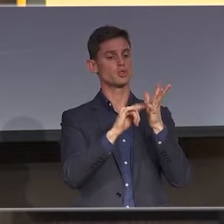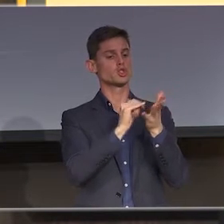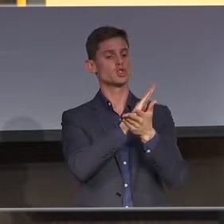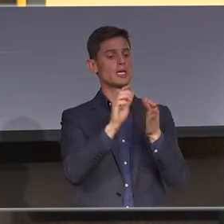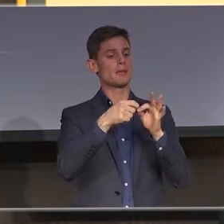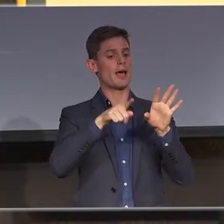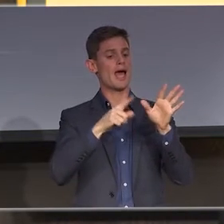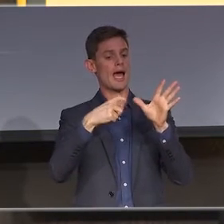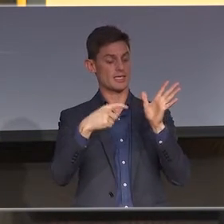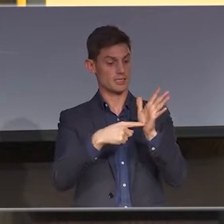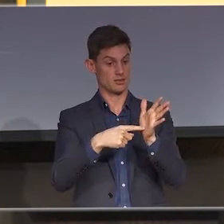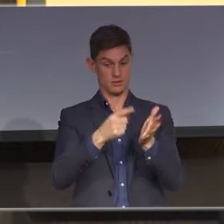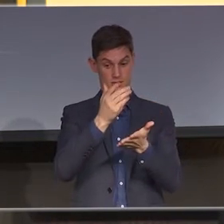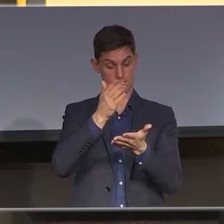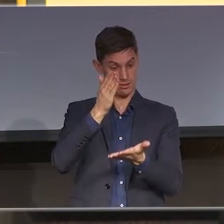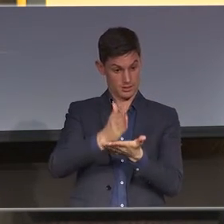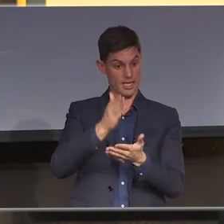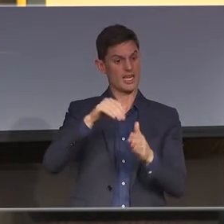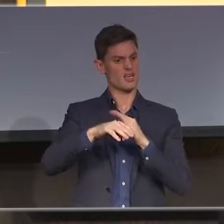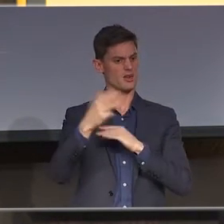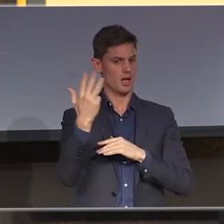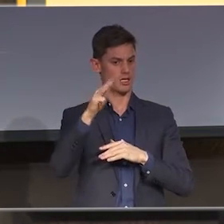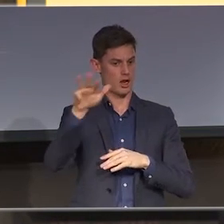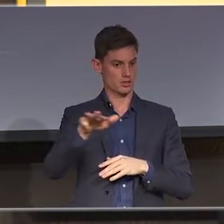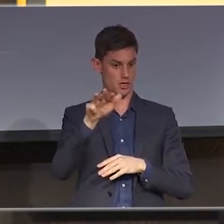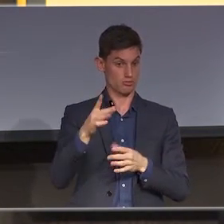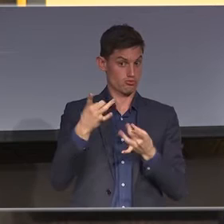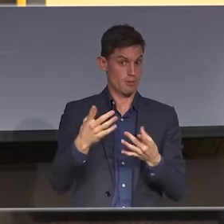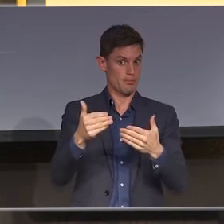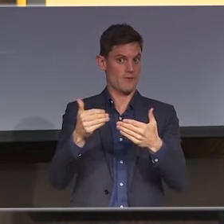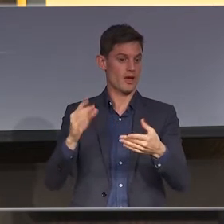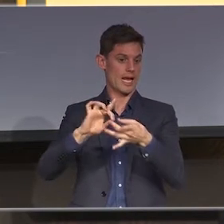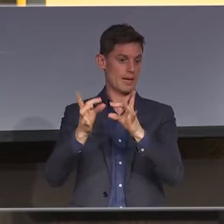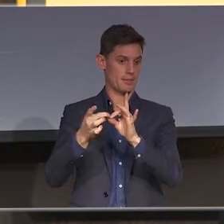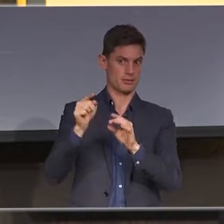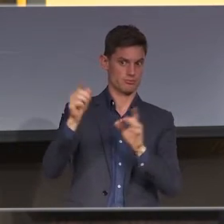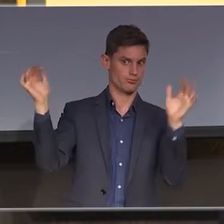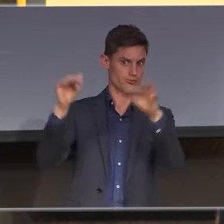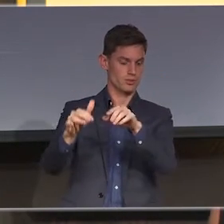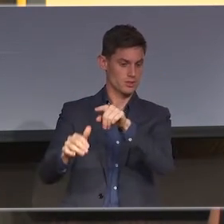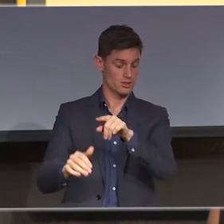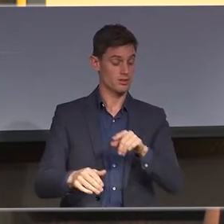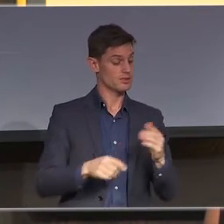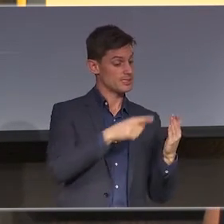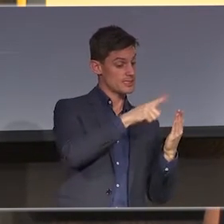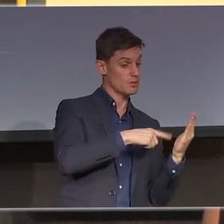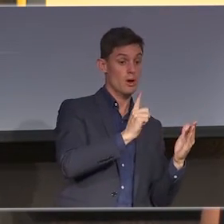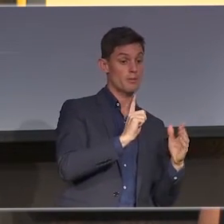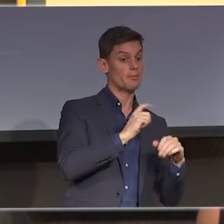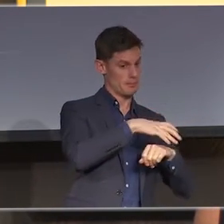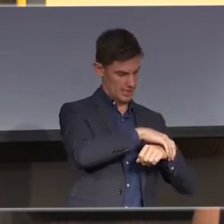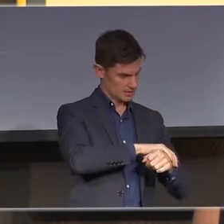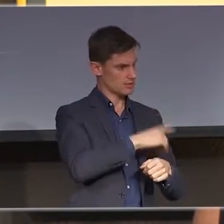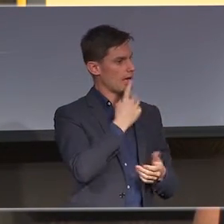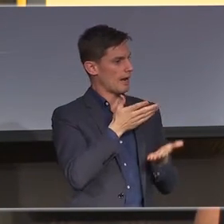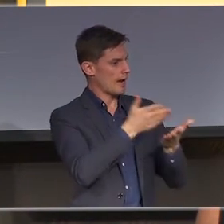in 1999 to cover Homebush Bay, the site of the Olympic Village and Park. She says that police and other officials were given the power